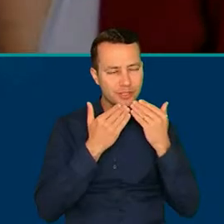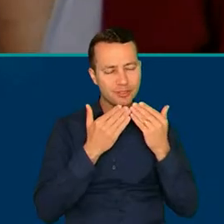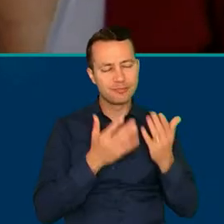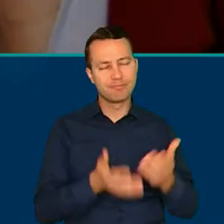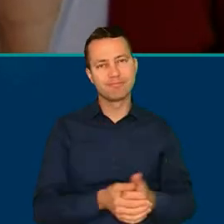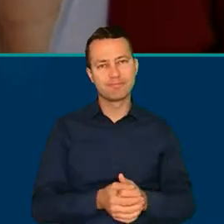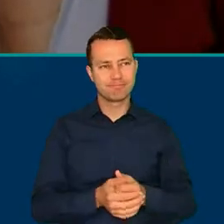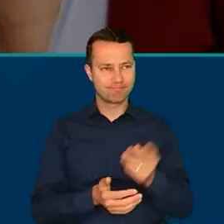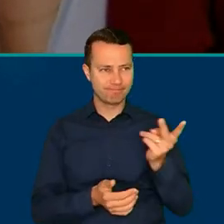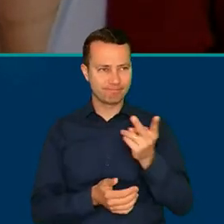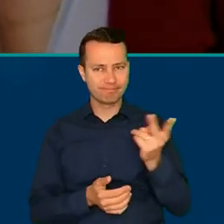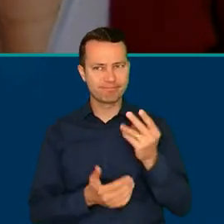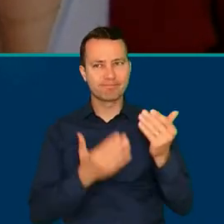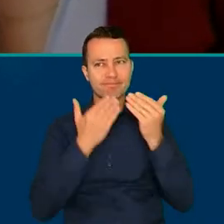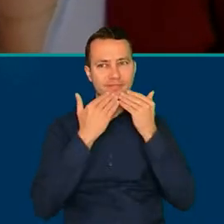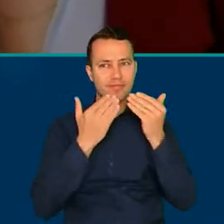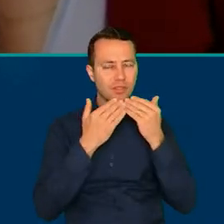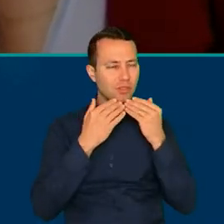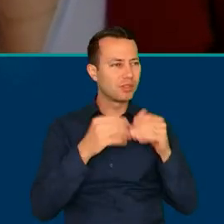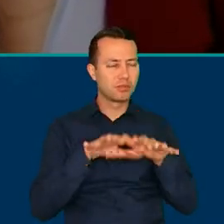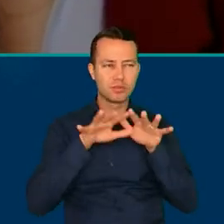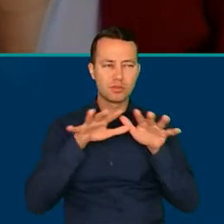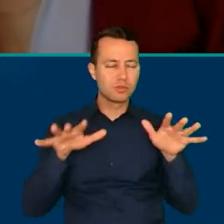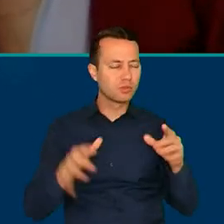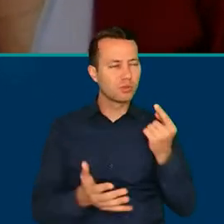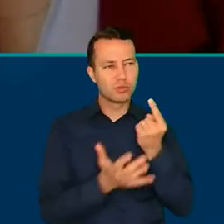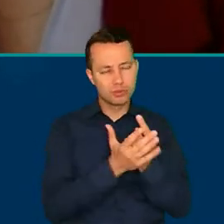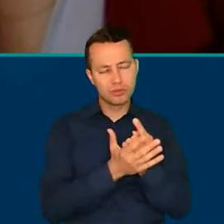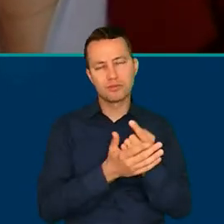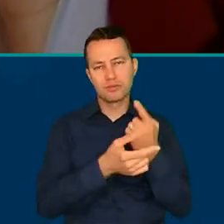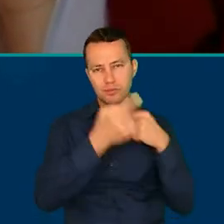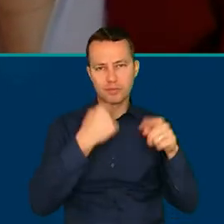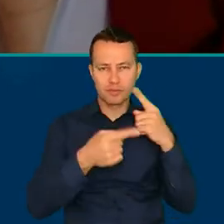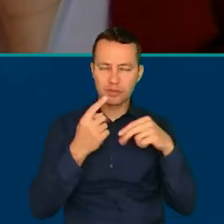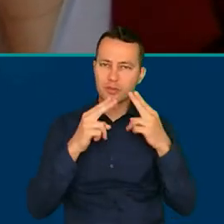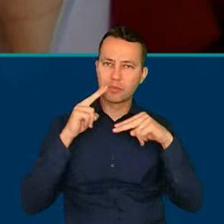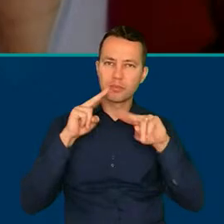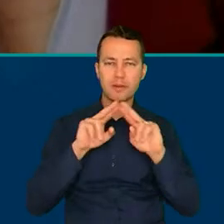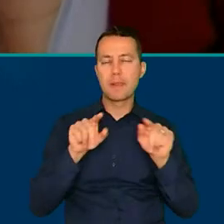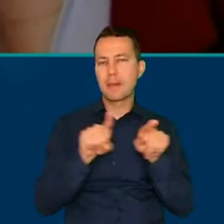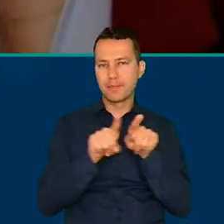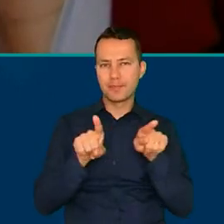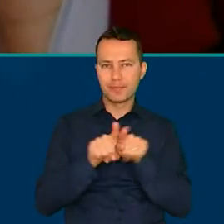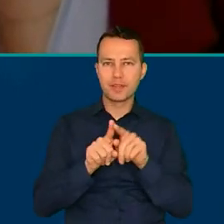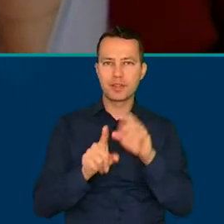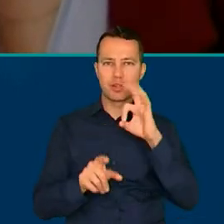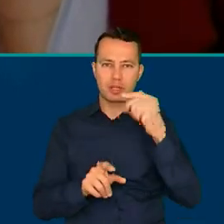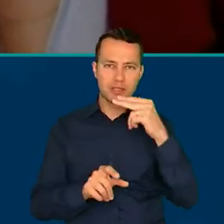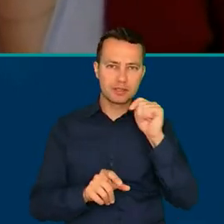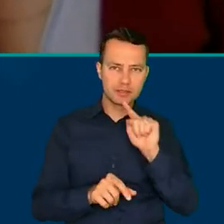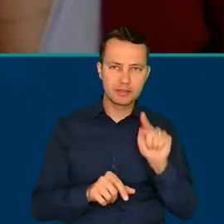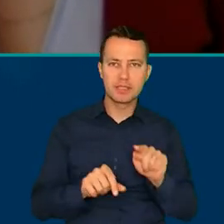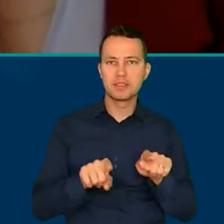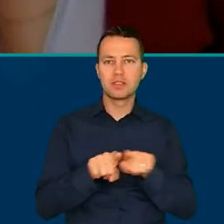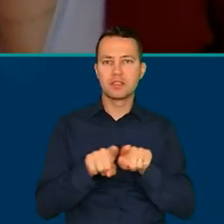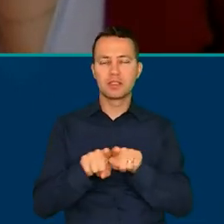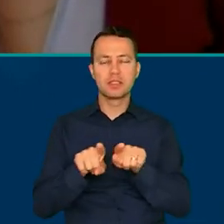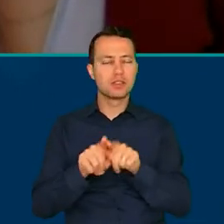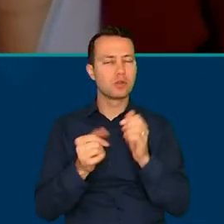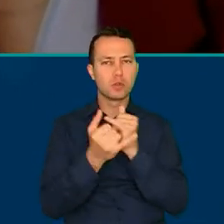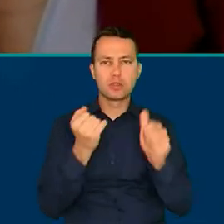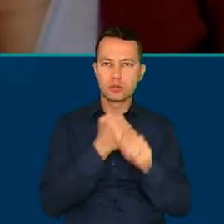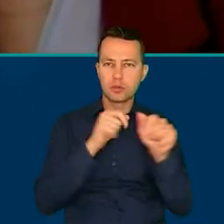our experts. Please use the materials, documents that were prepared by the UN and the